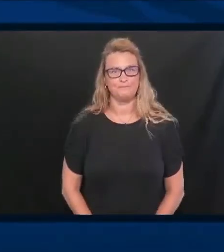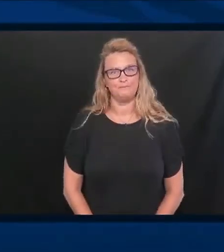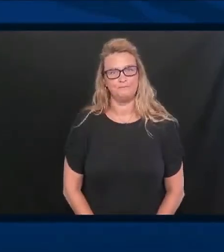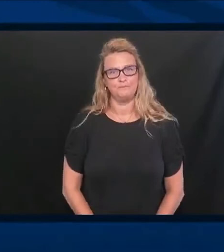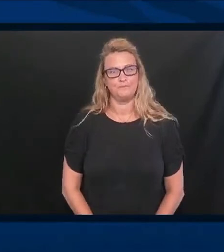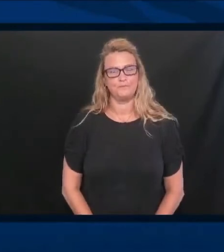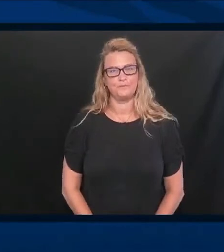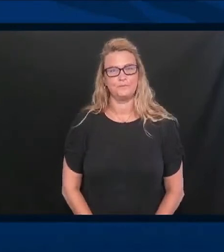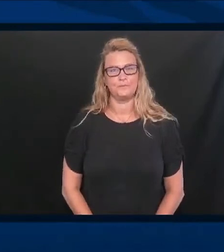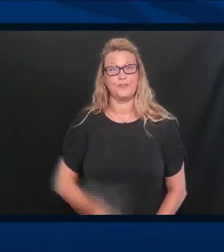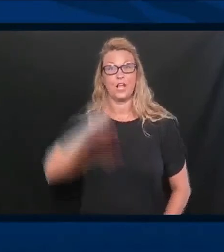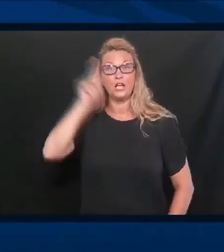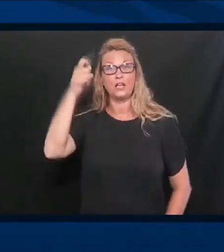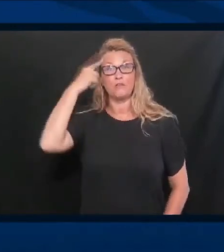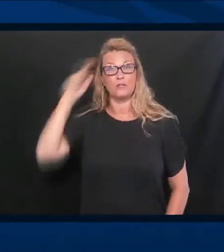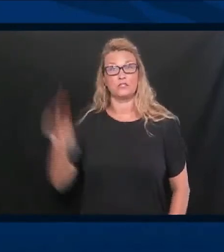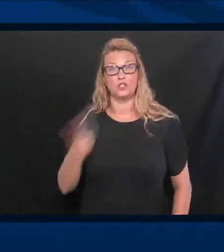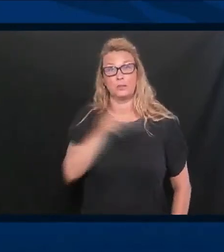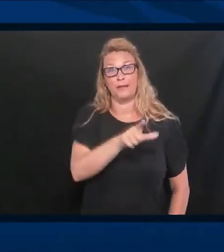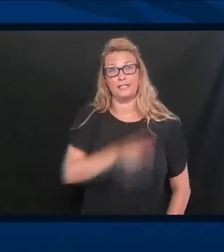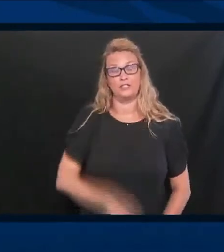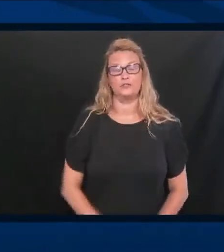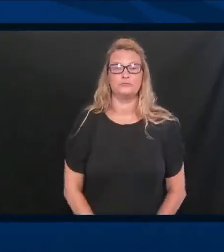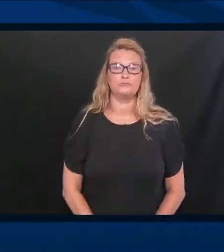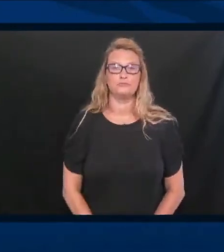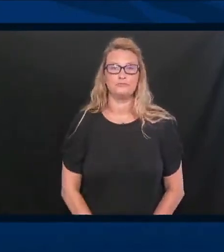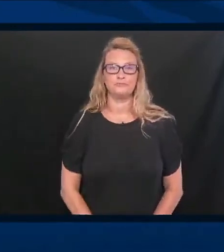All right. Thank you, June. Governor, I'll turn it back to you.